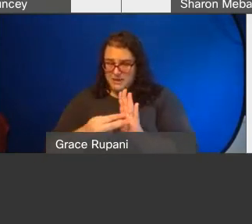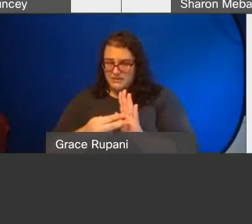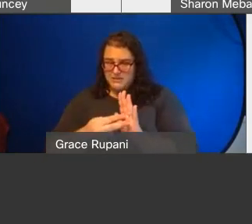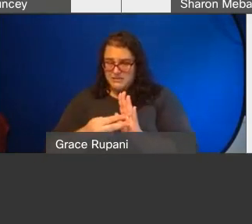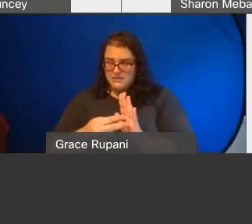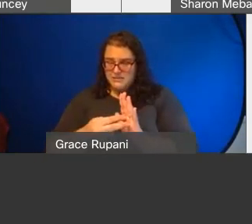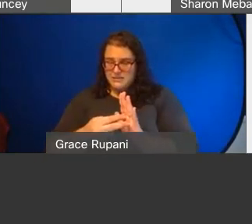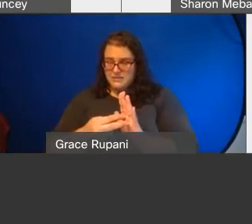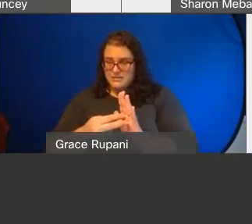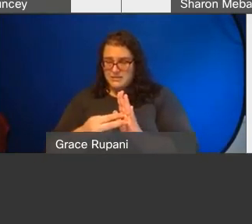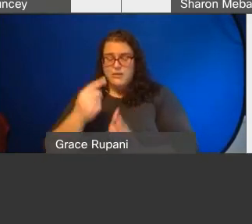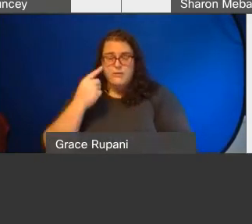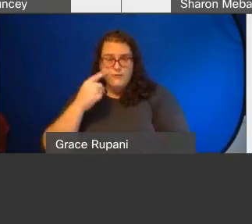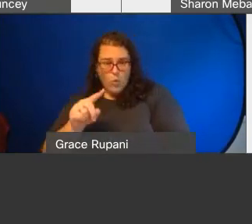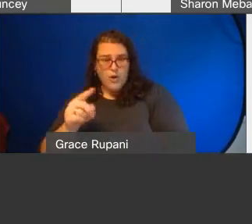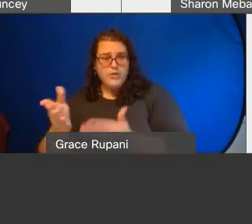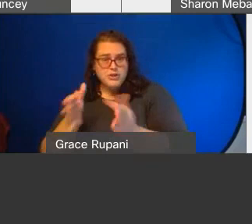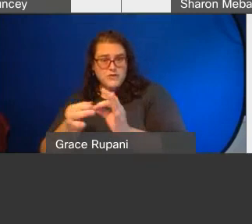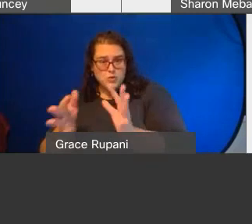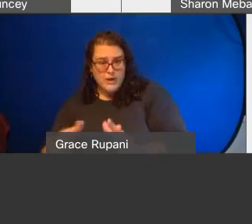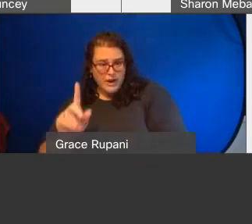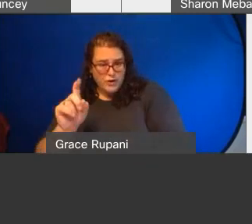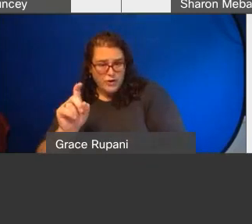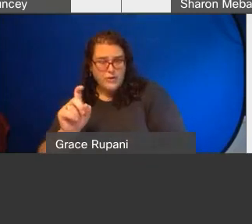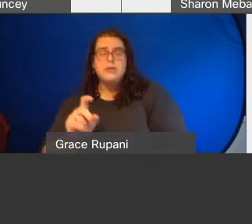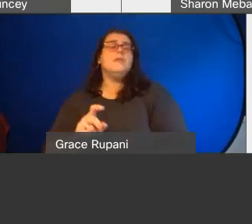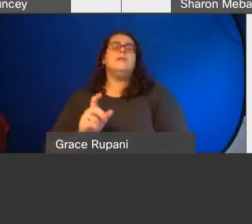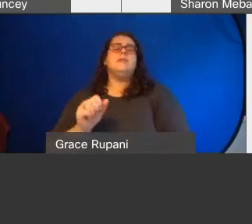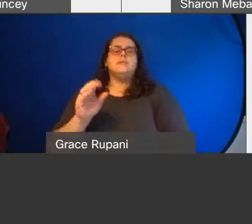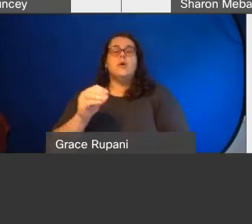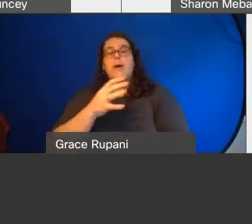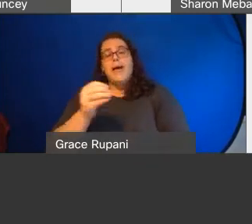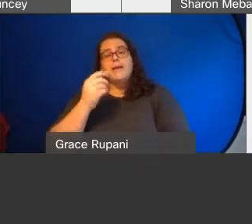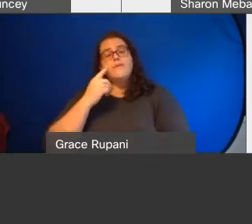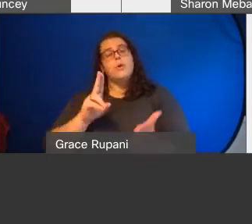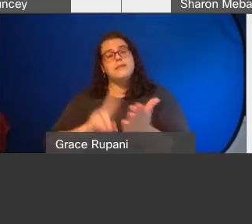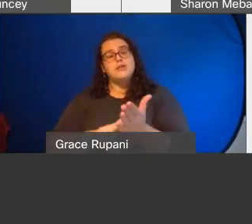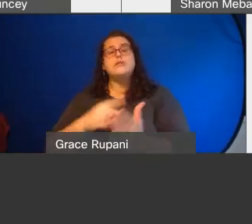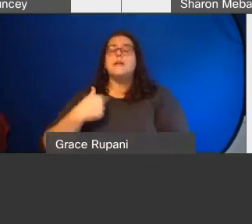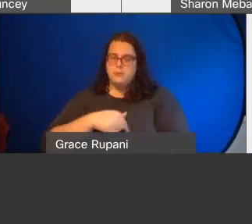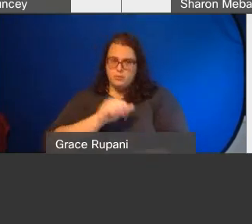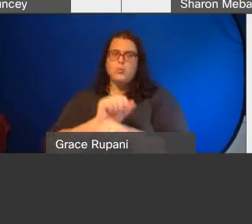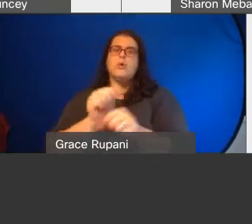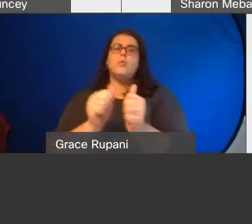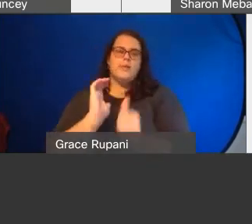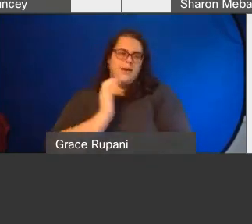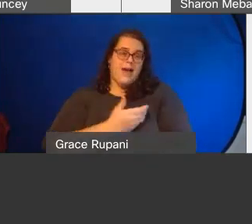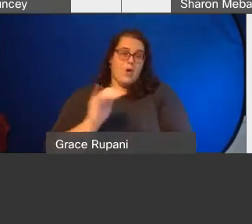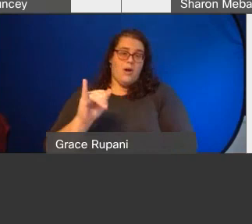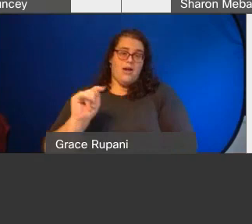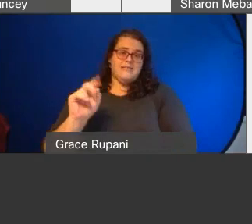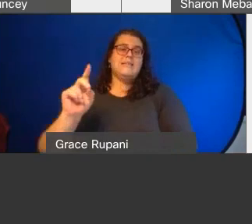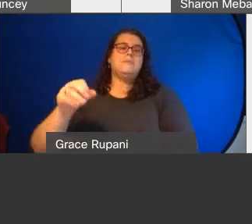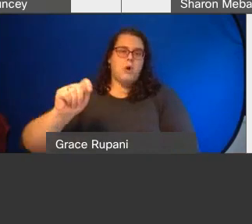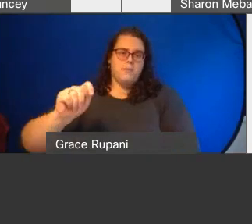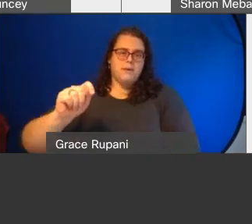behalf. And in terms of signatures, we have been working with our IT department to ensure that our